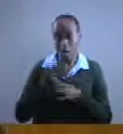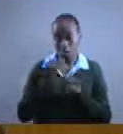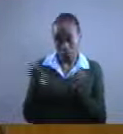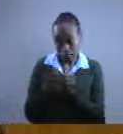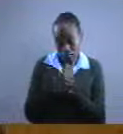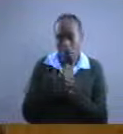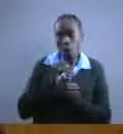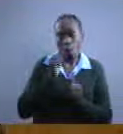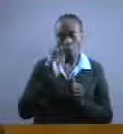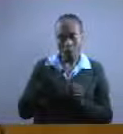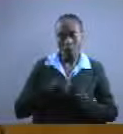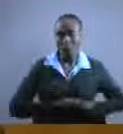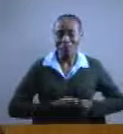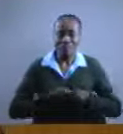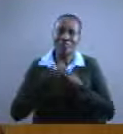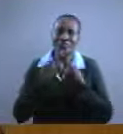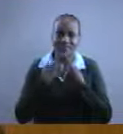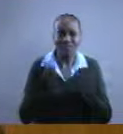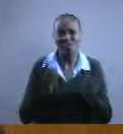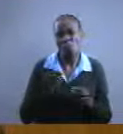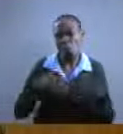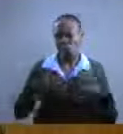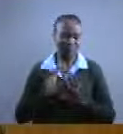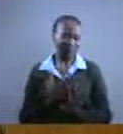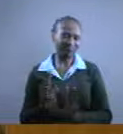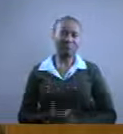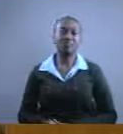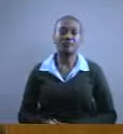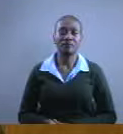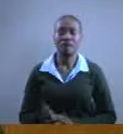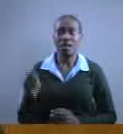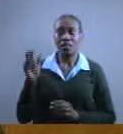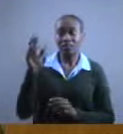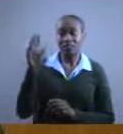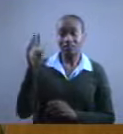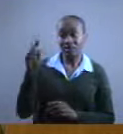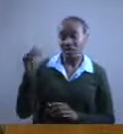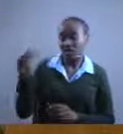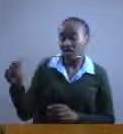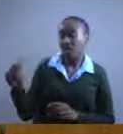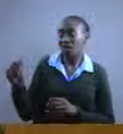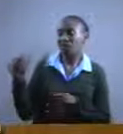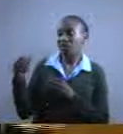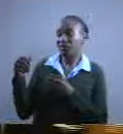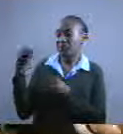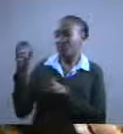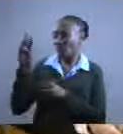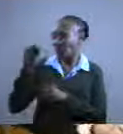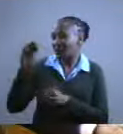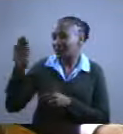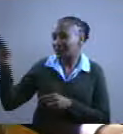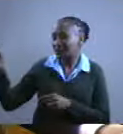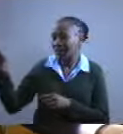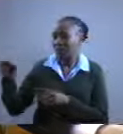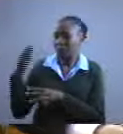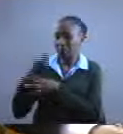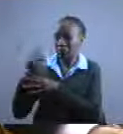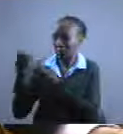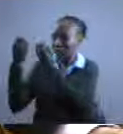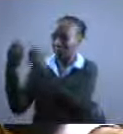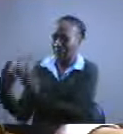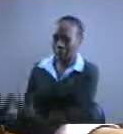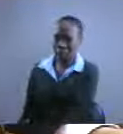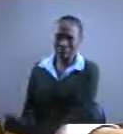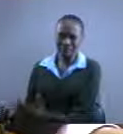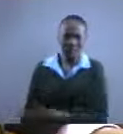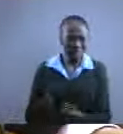the reassurance that they require. On the question of the DA, the Western Cape and unemployment numbers, are we going to sit here for hours and debate 1 or